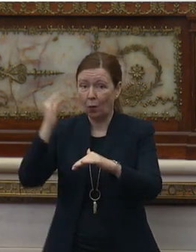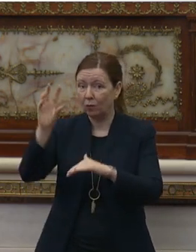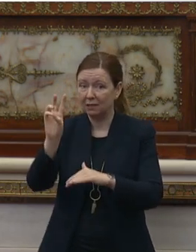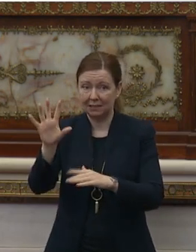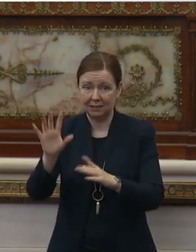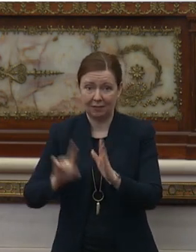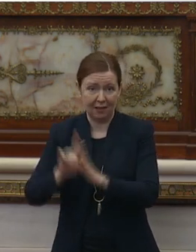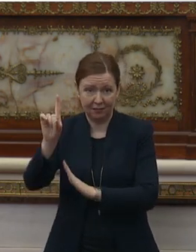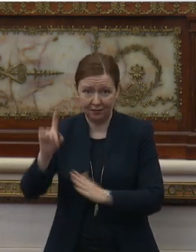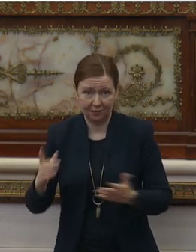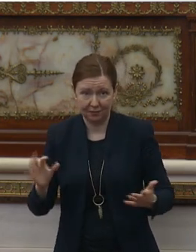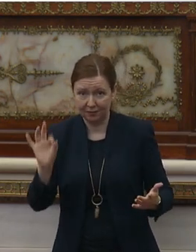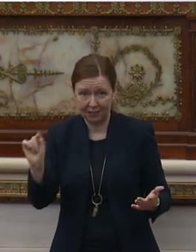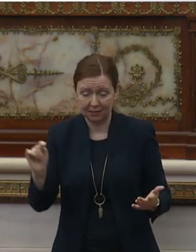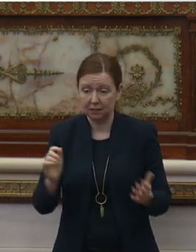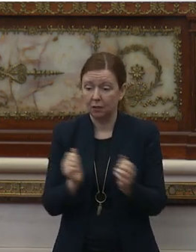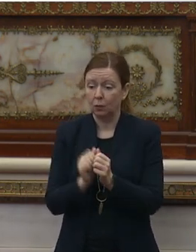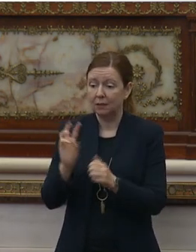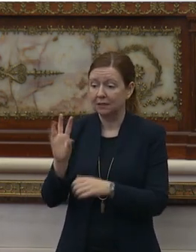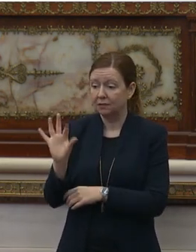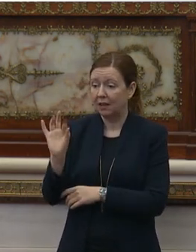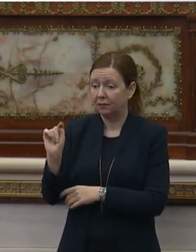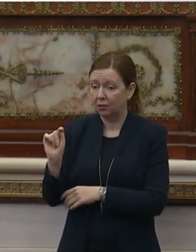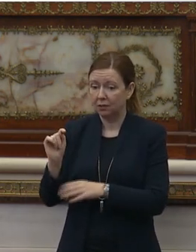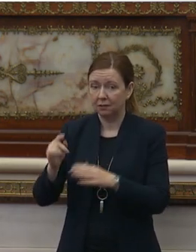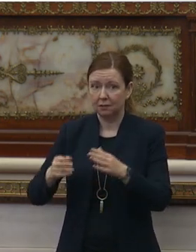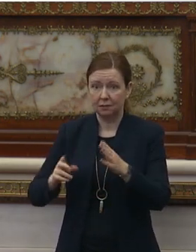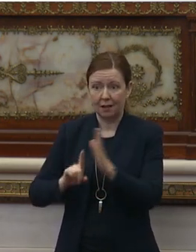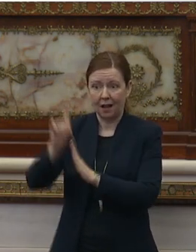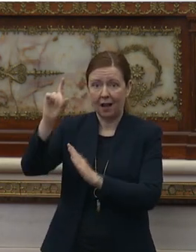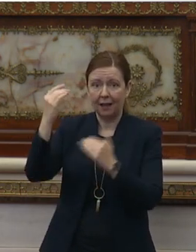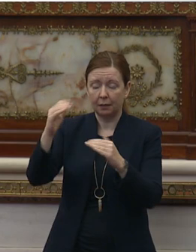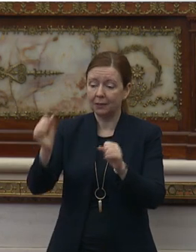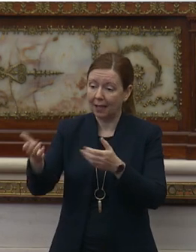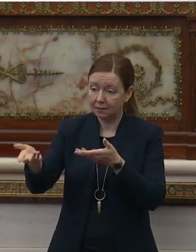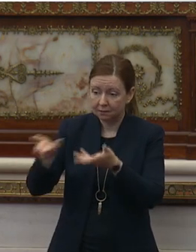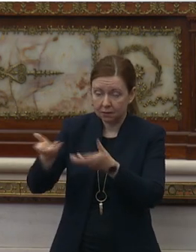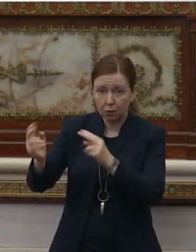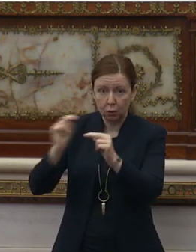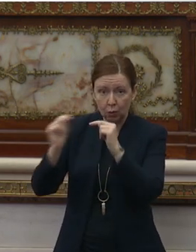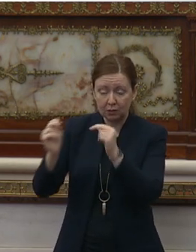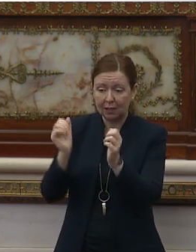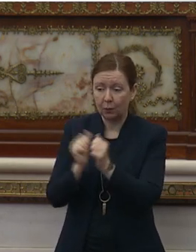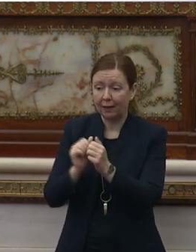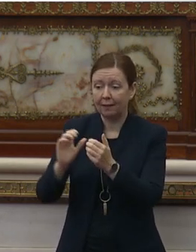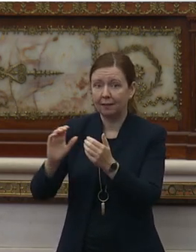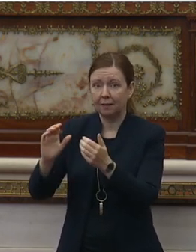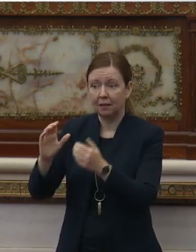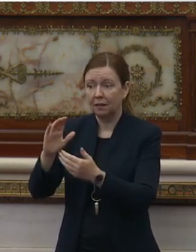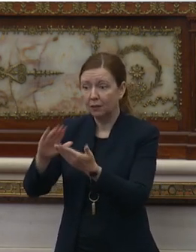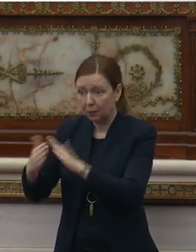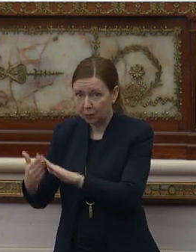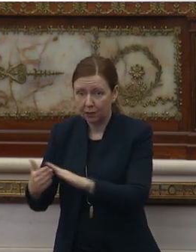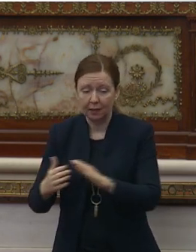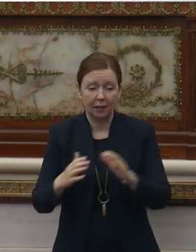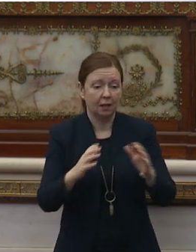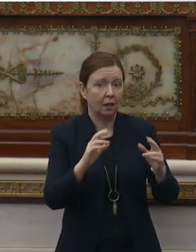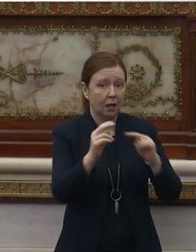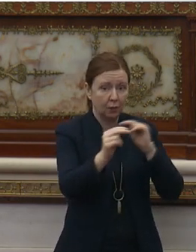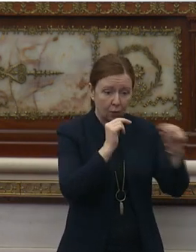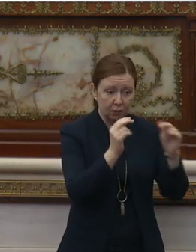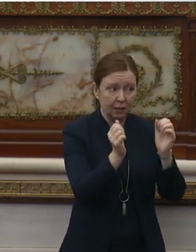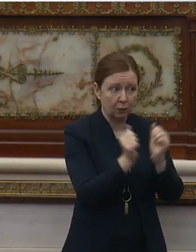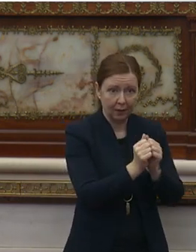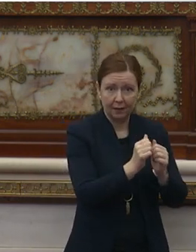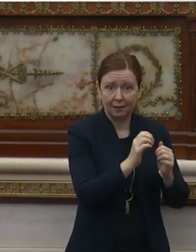feet. Even with the 65-foot height limit, able to negotiate with the community and with the council and to go in and build something that was 180